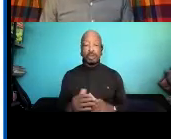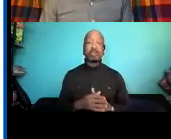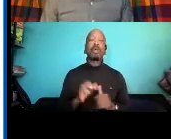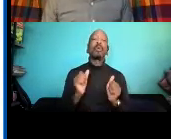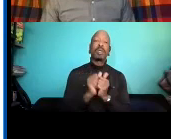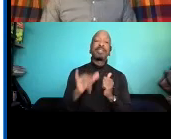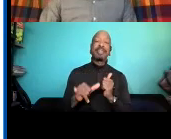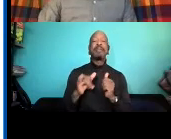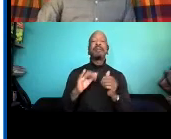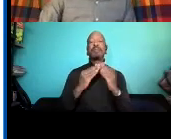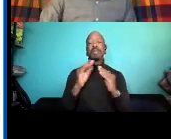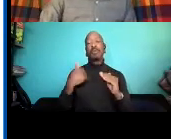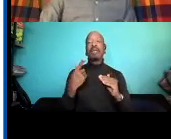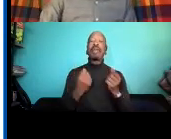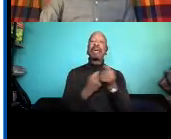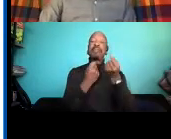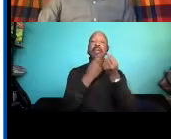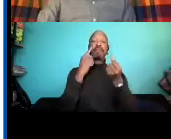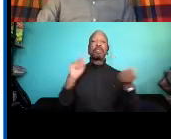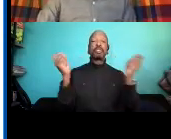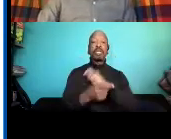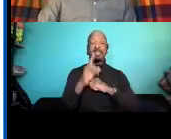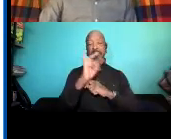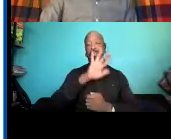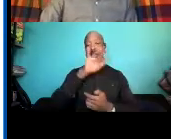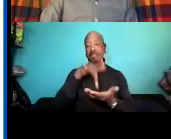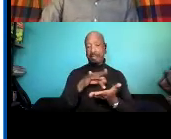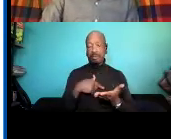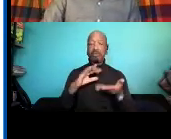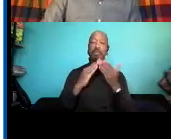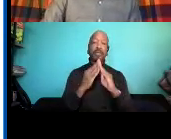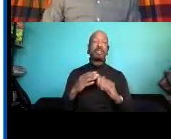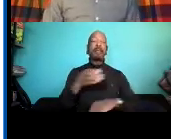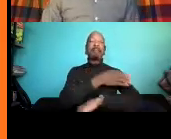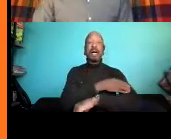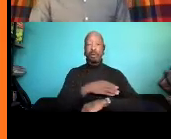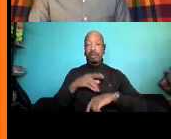communities, is to advocate for changes that center community voice, power, and control.